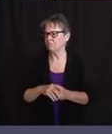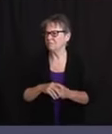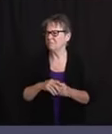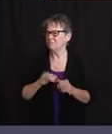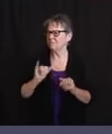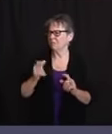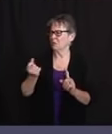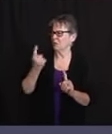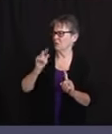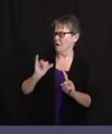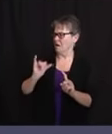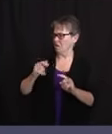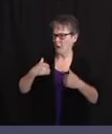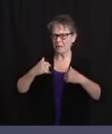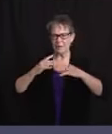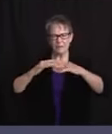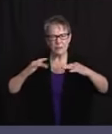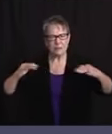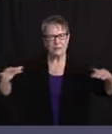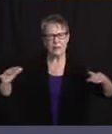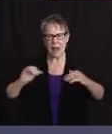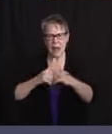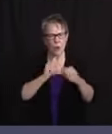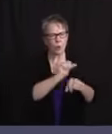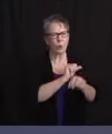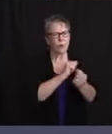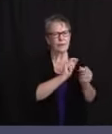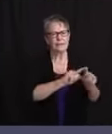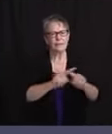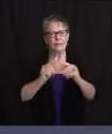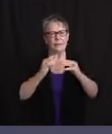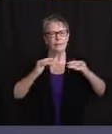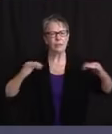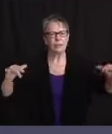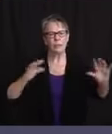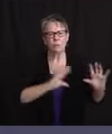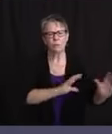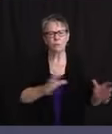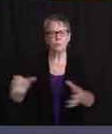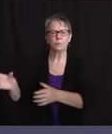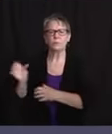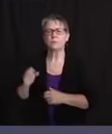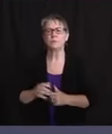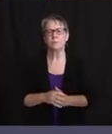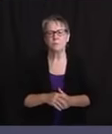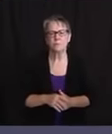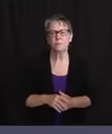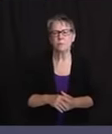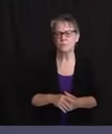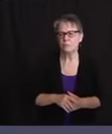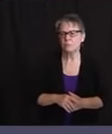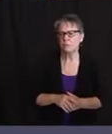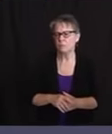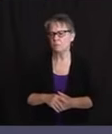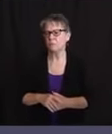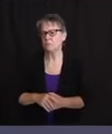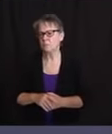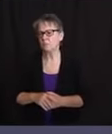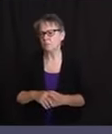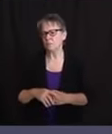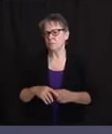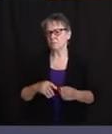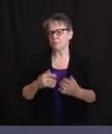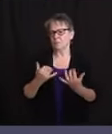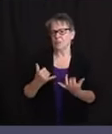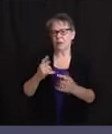report, as the governor reported, our hospitals reported 2,761 hospitalizations